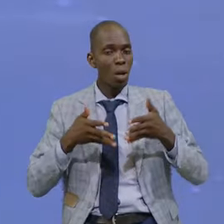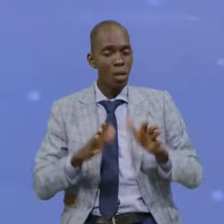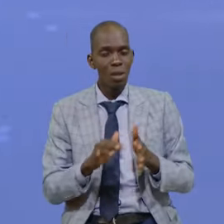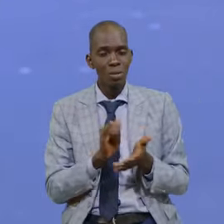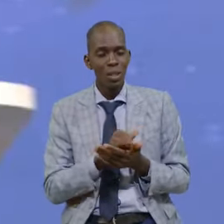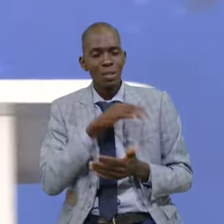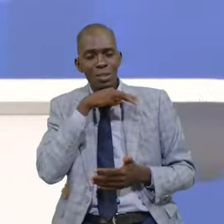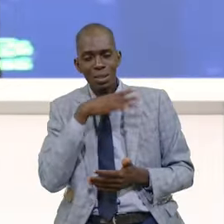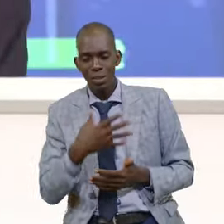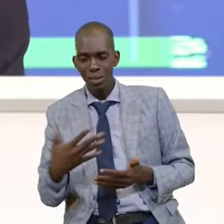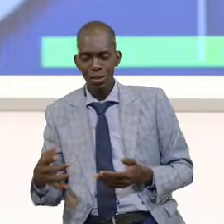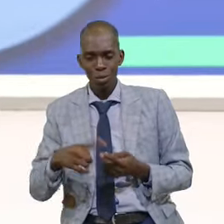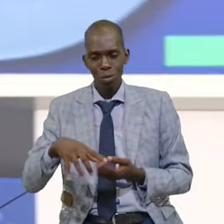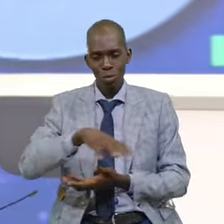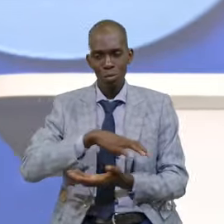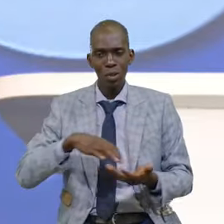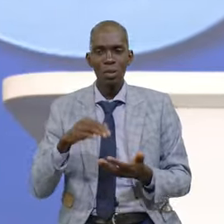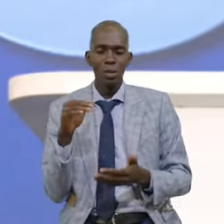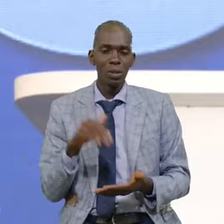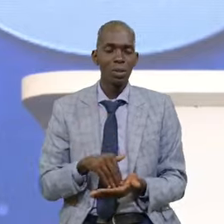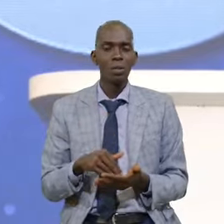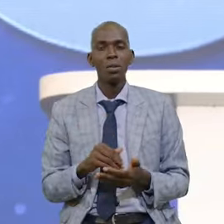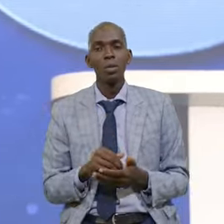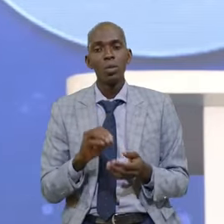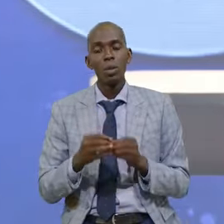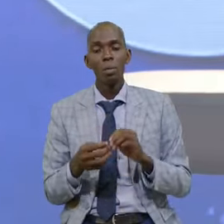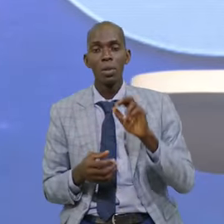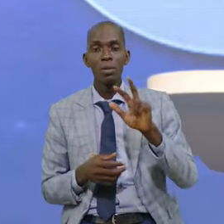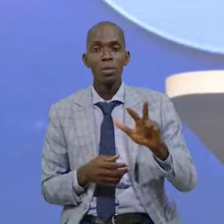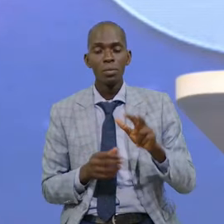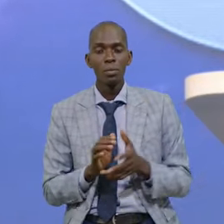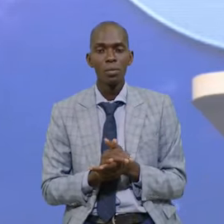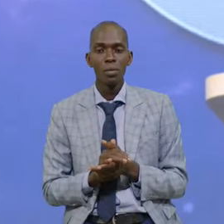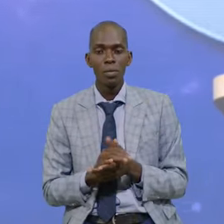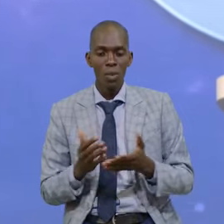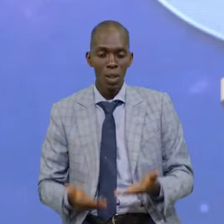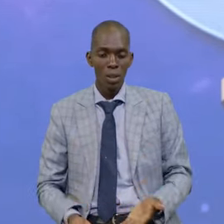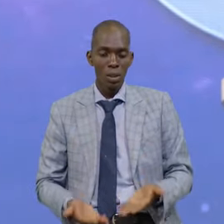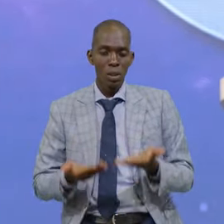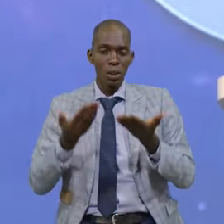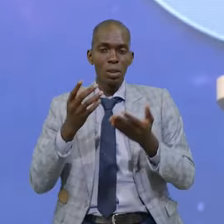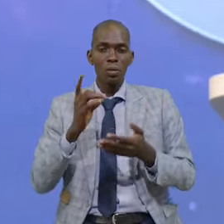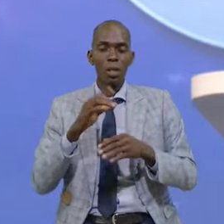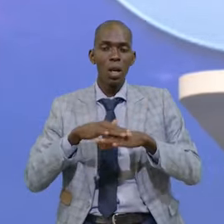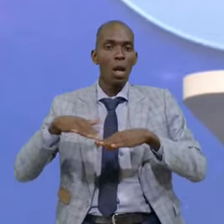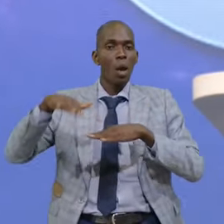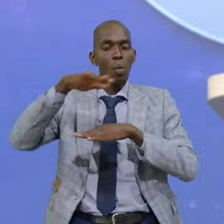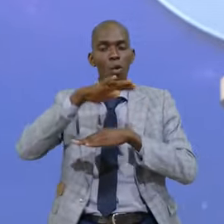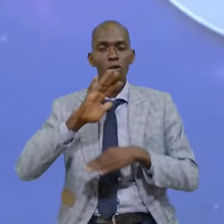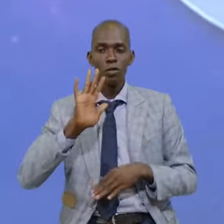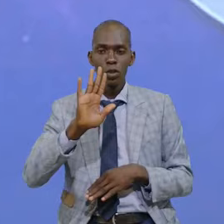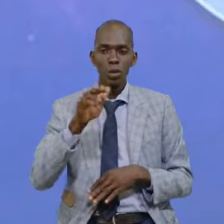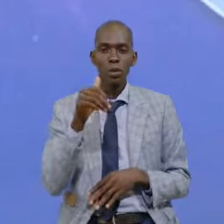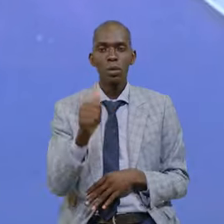to come. Again, number three, lifted above yourself. Whatever you